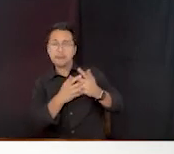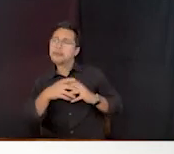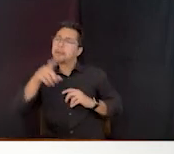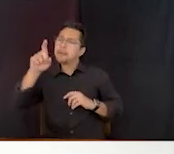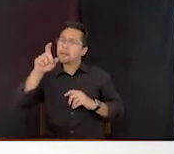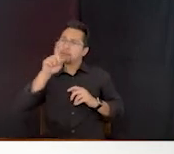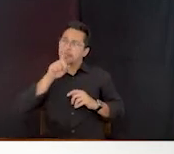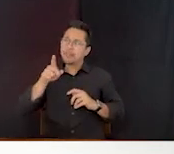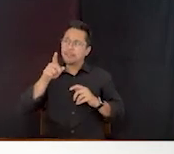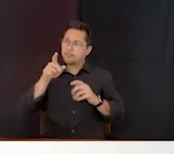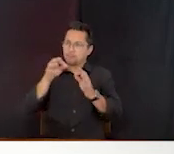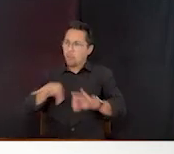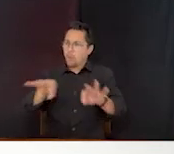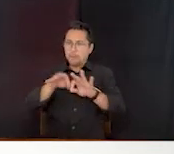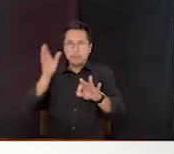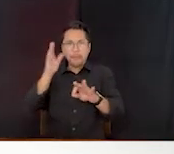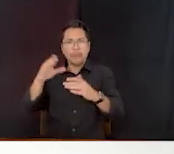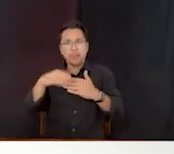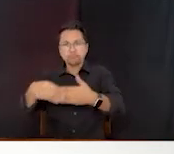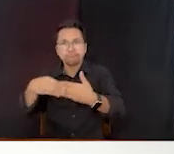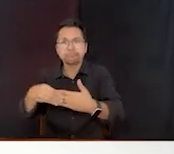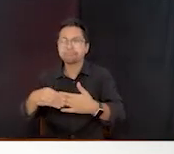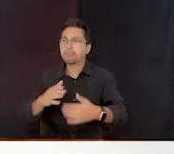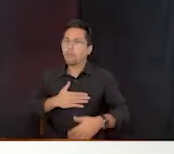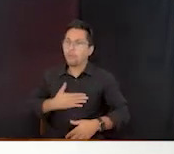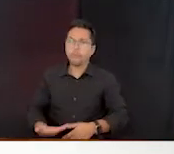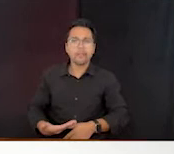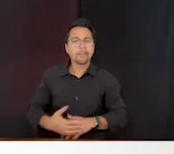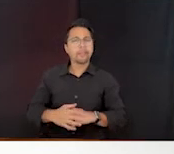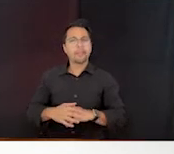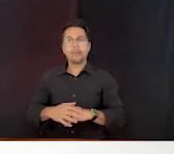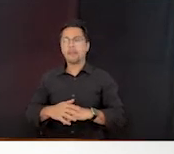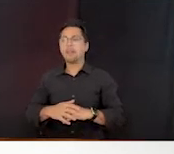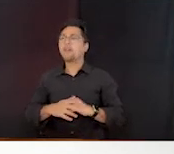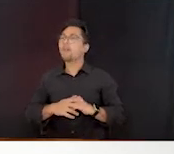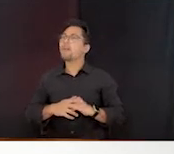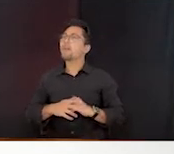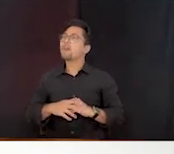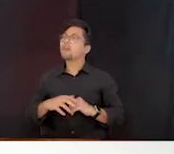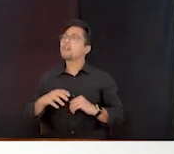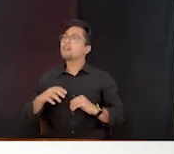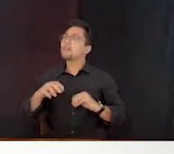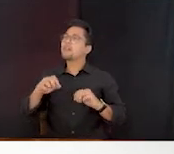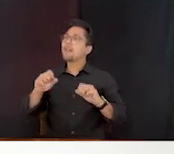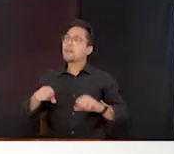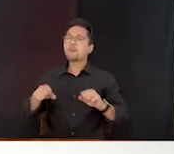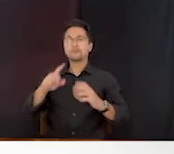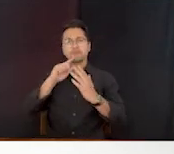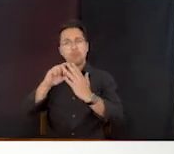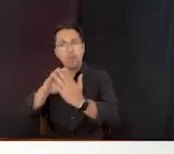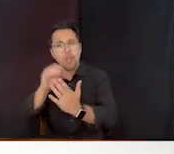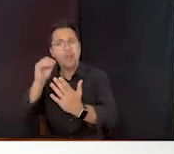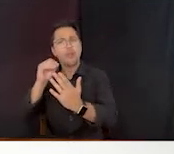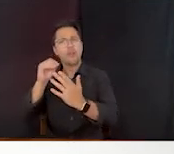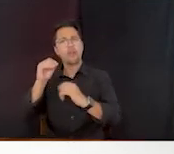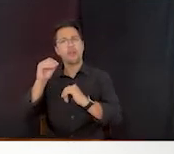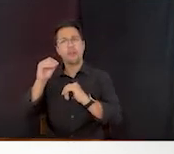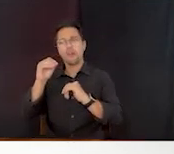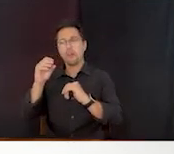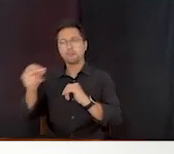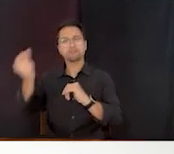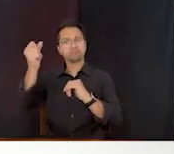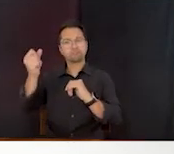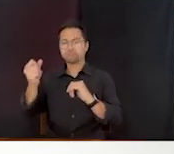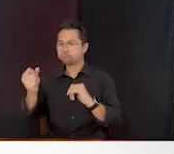be flexible. You have to be quick on your feet and be able to learn things. It's important to be kind of like